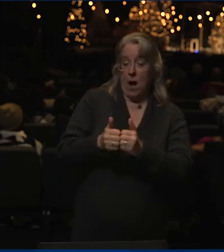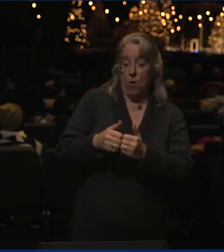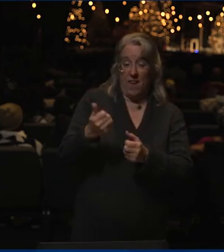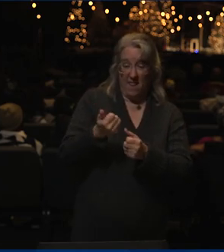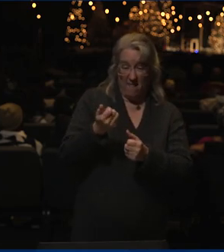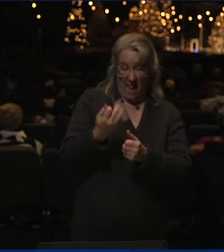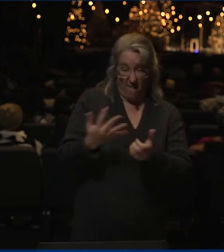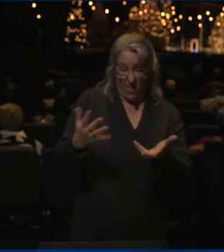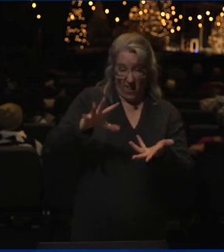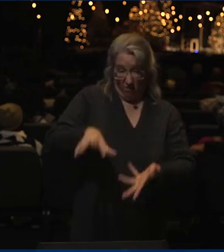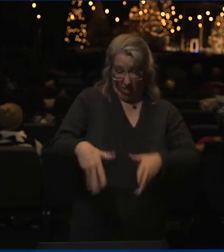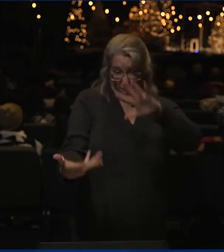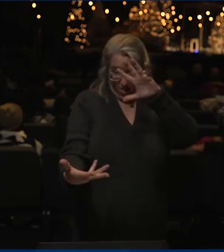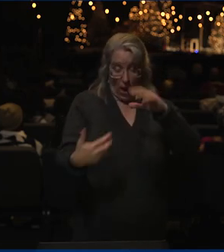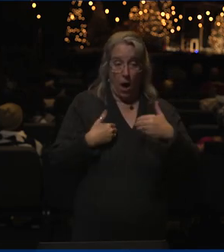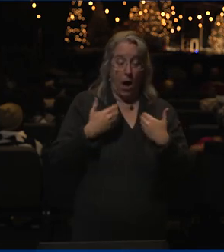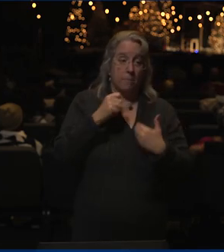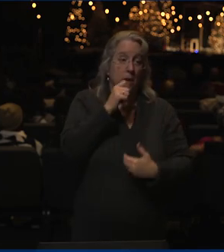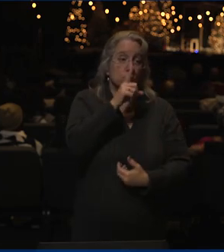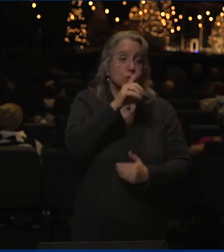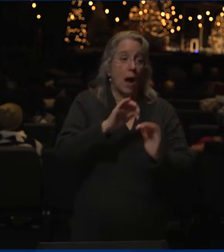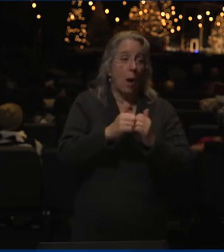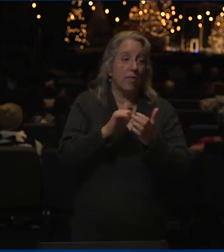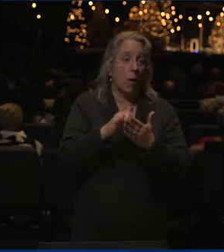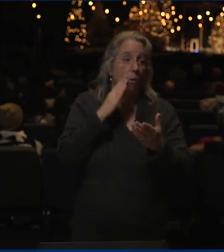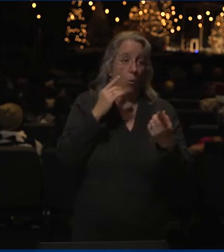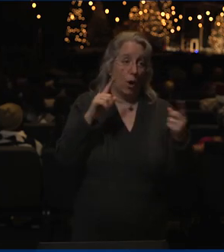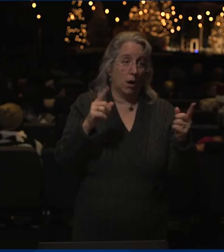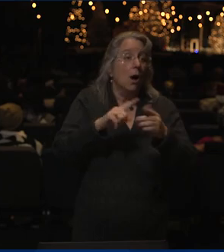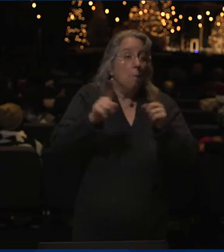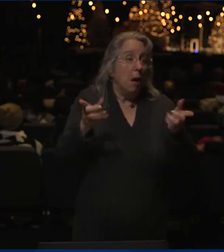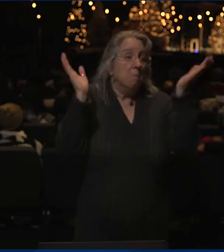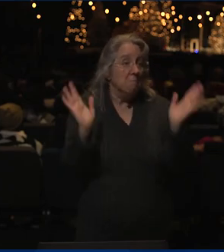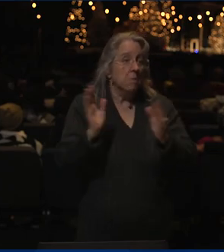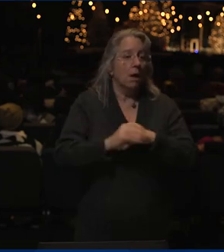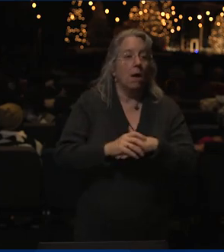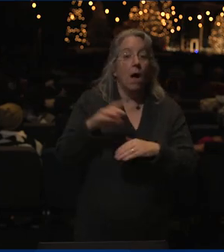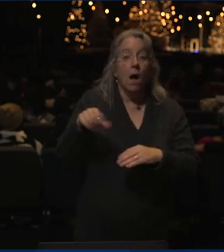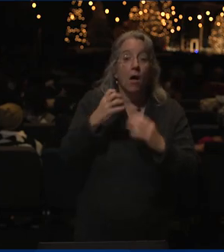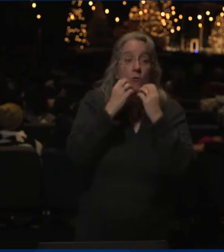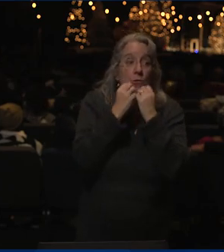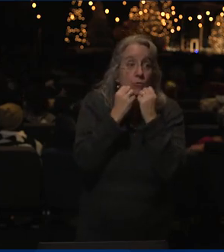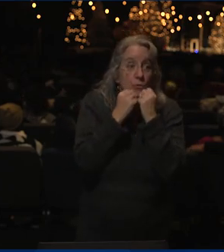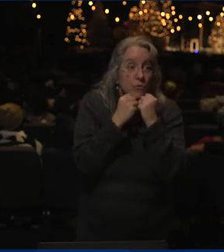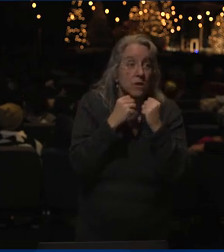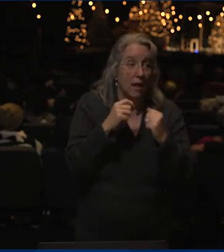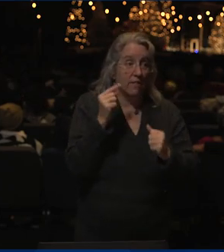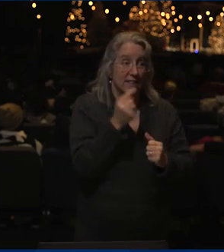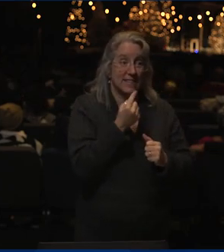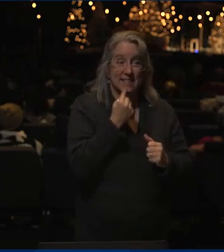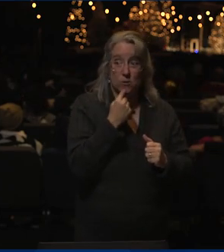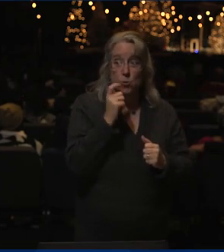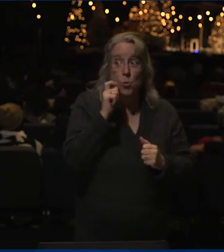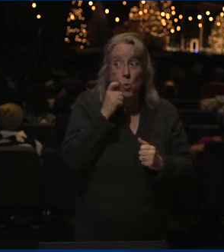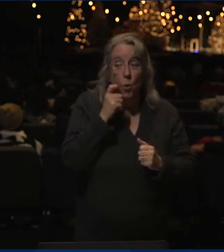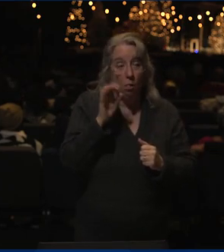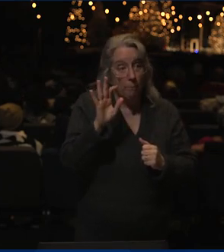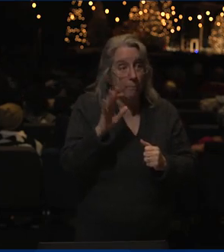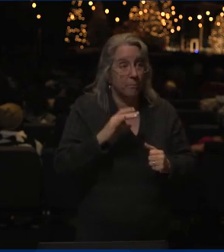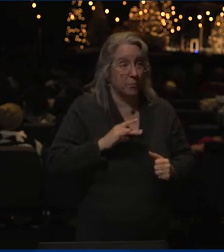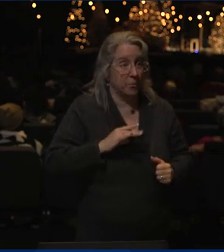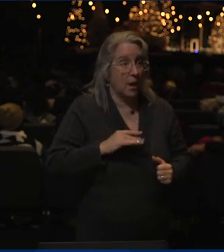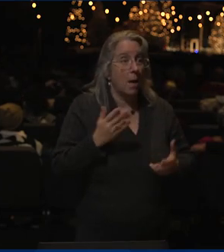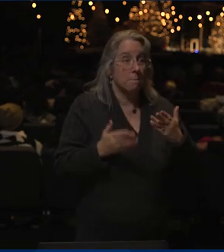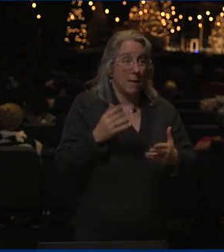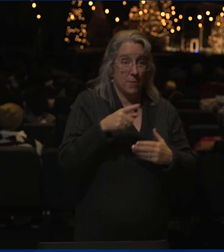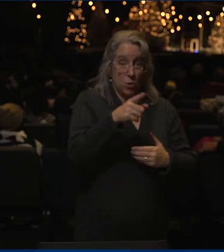but anyway. You know what other treasures are? This is a cool treasure. Some of you guys might have